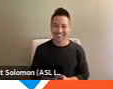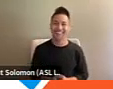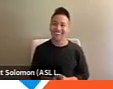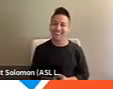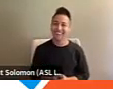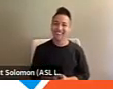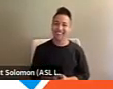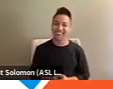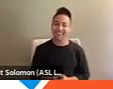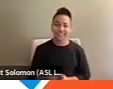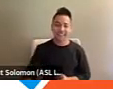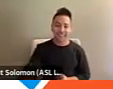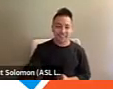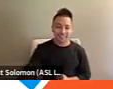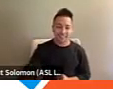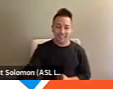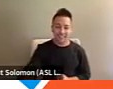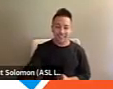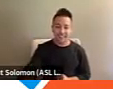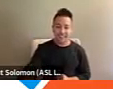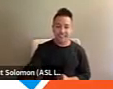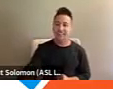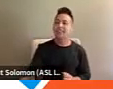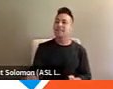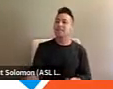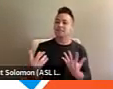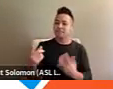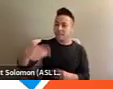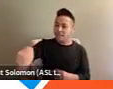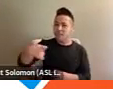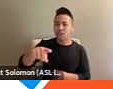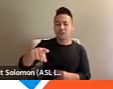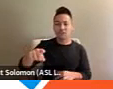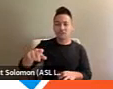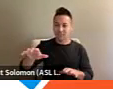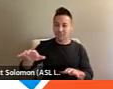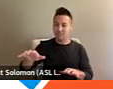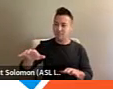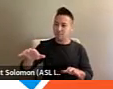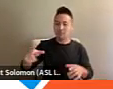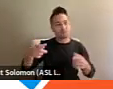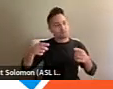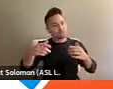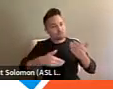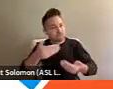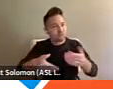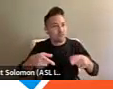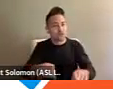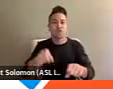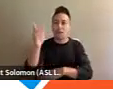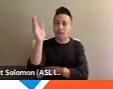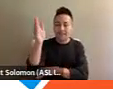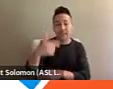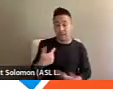How many of you have actually been doing the presentation, because I know this has happened to me, and gotten